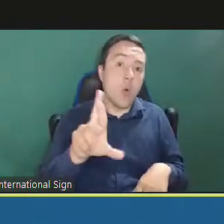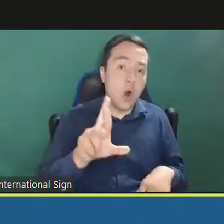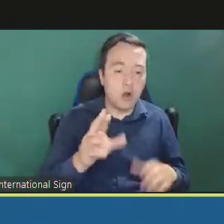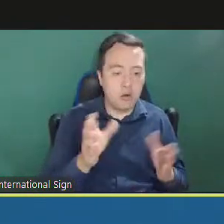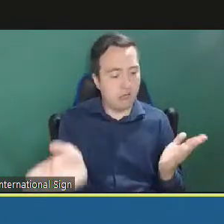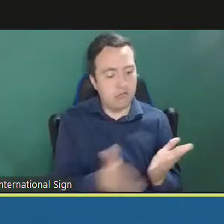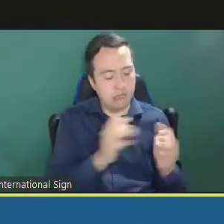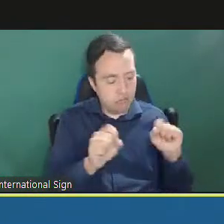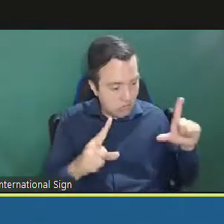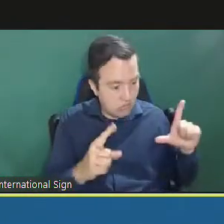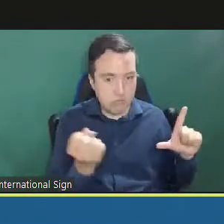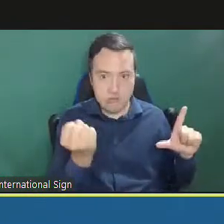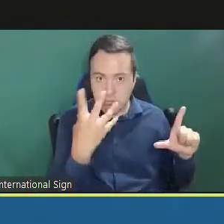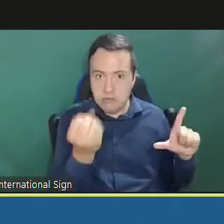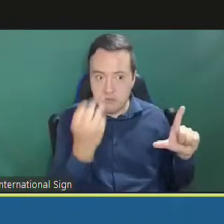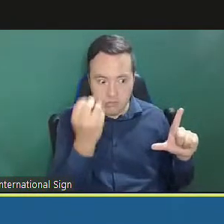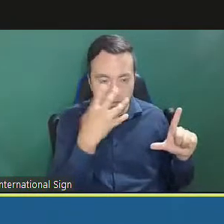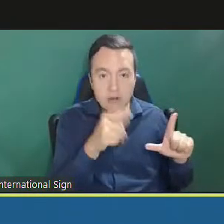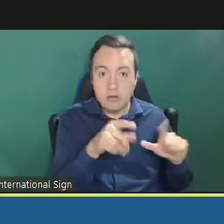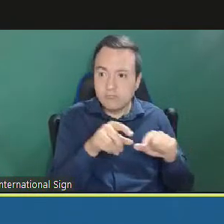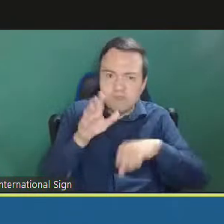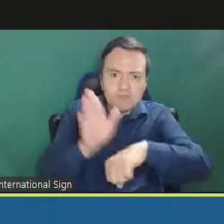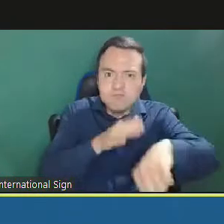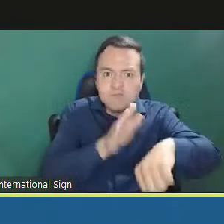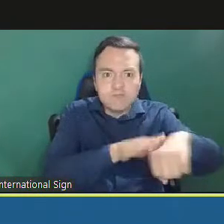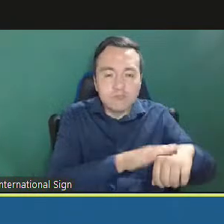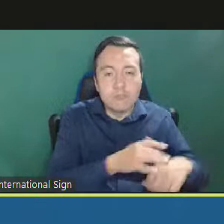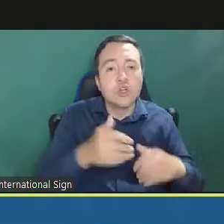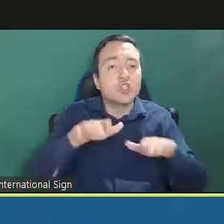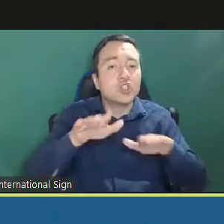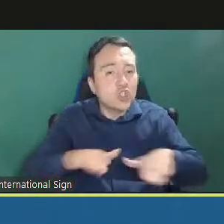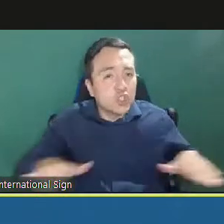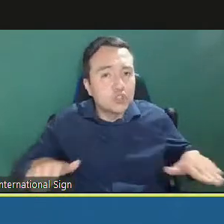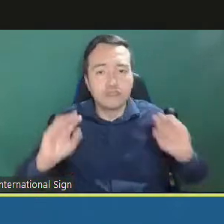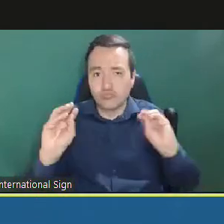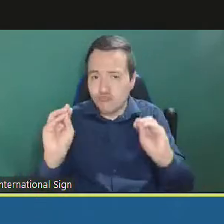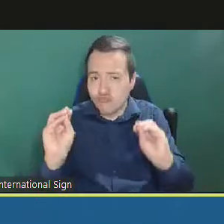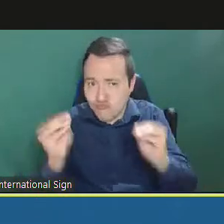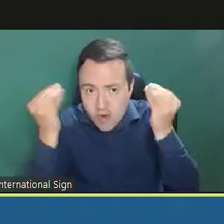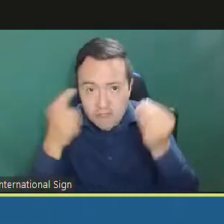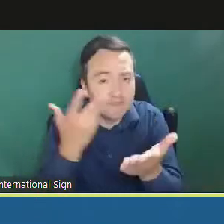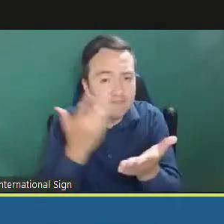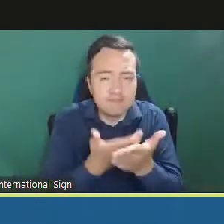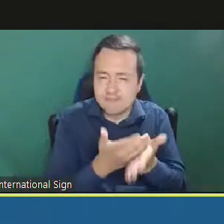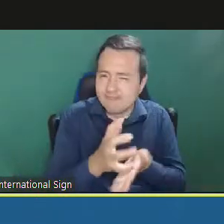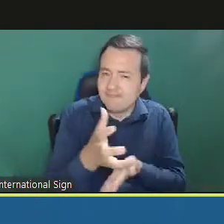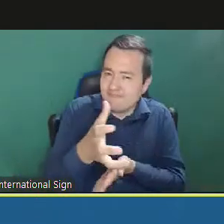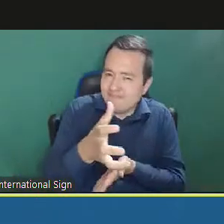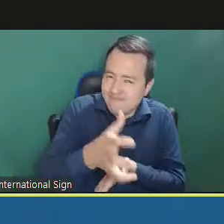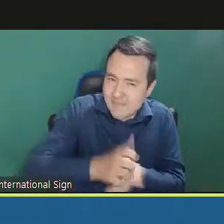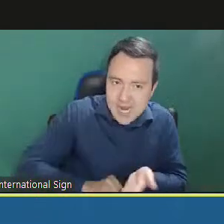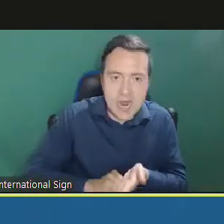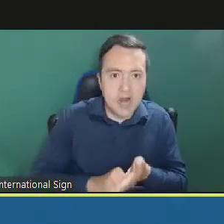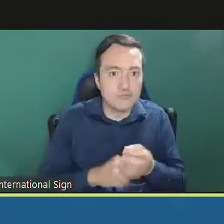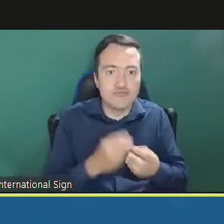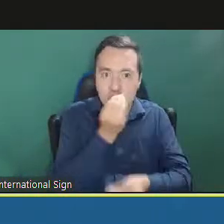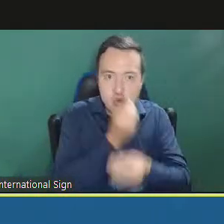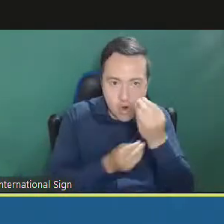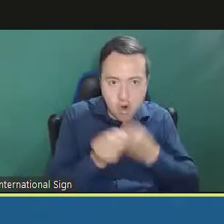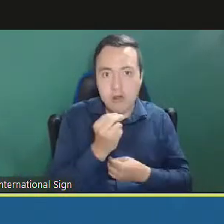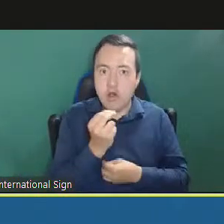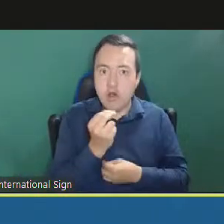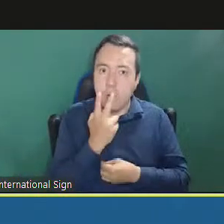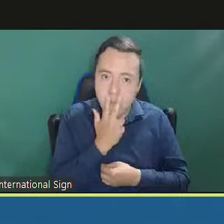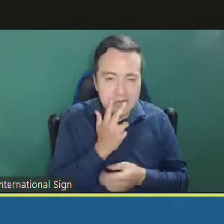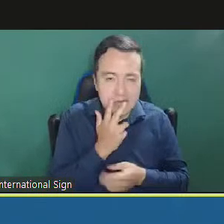basically, this challenge asserted that the ban on tobacco advertising, promotion, and sponsorship contained in the law violated